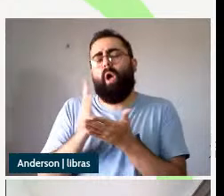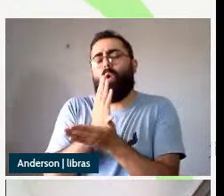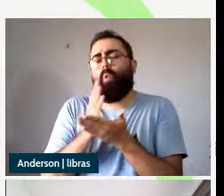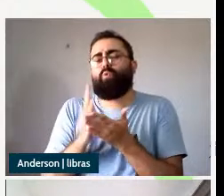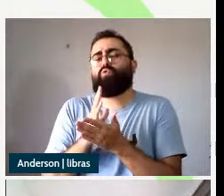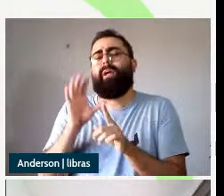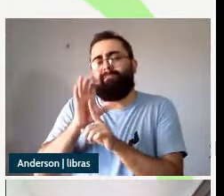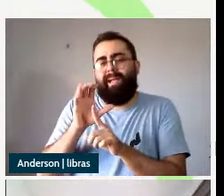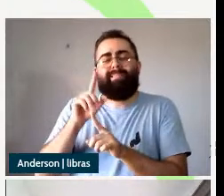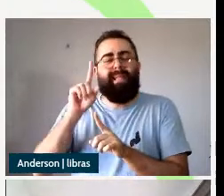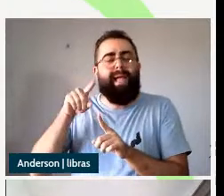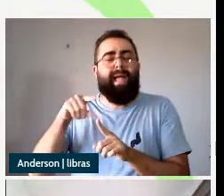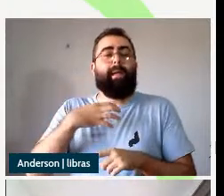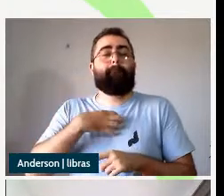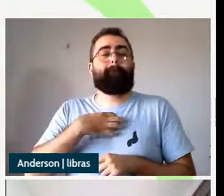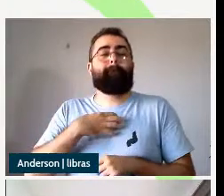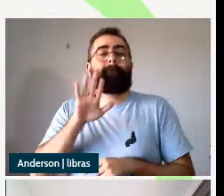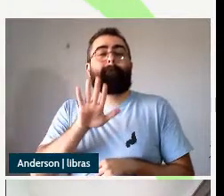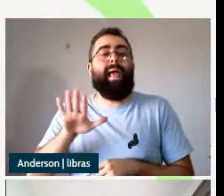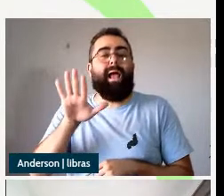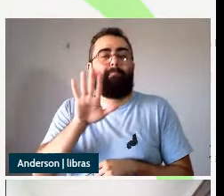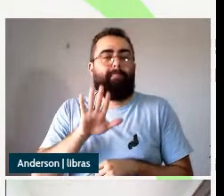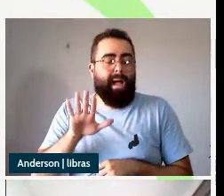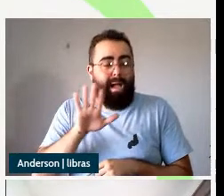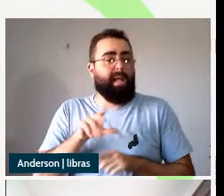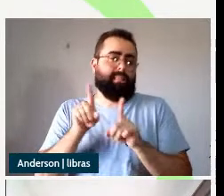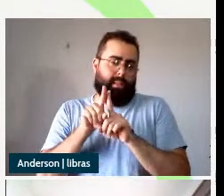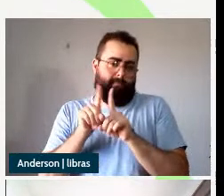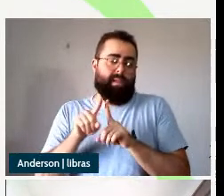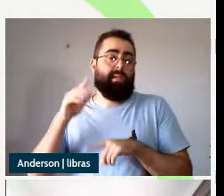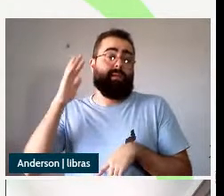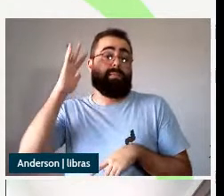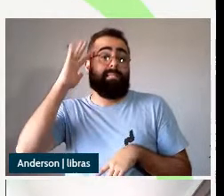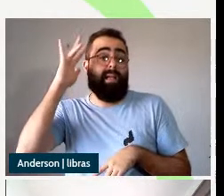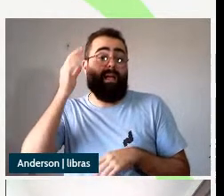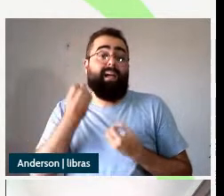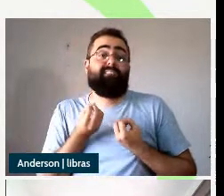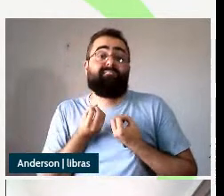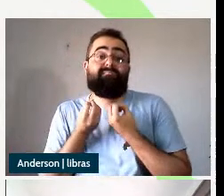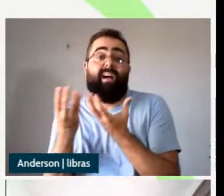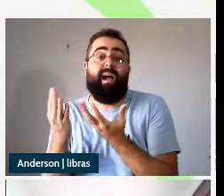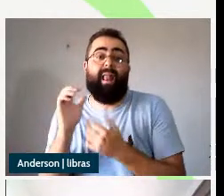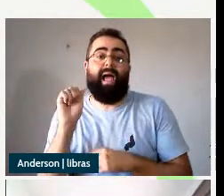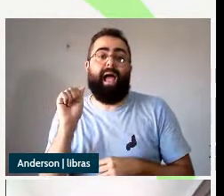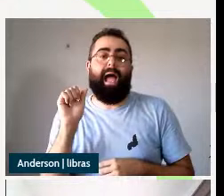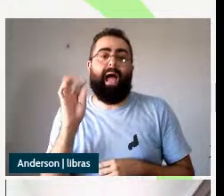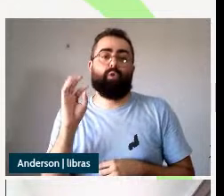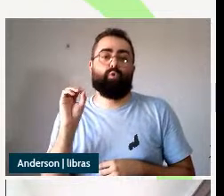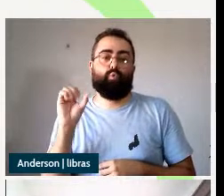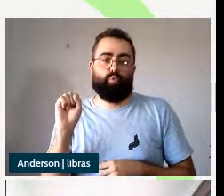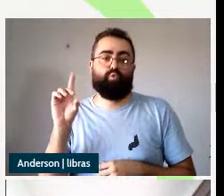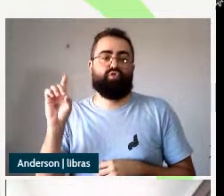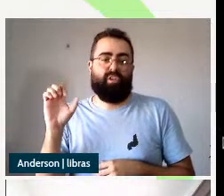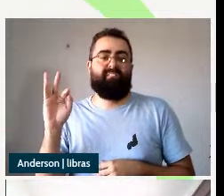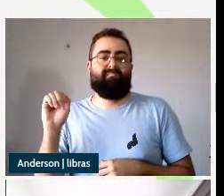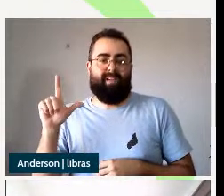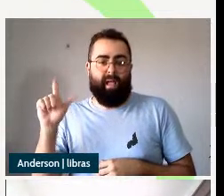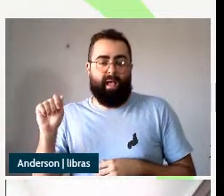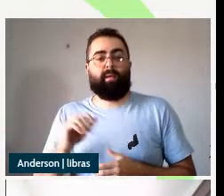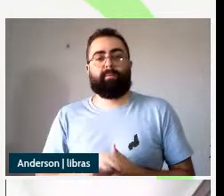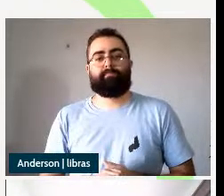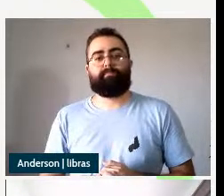pragmatics and in a speech theory. And finally I'm going to talk about law-like